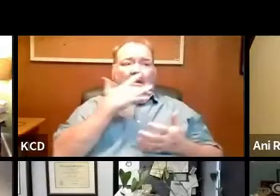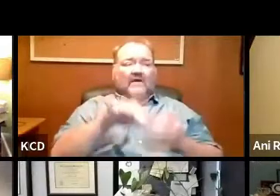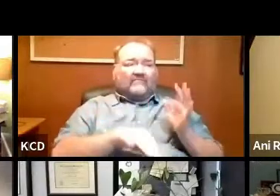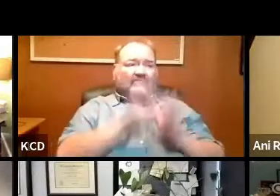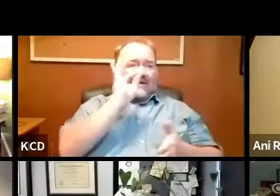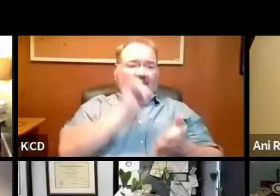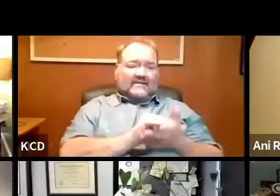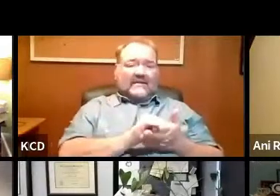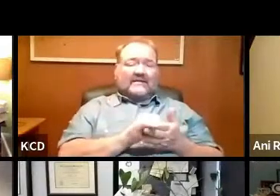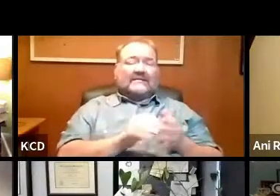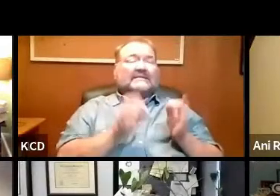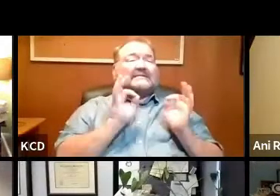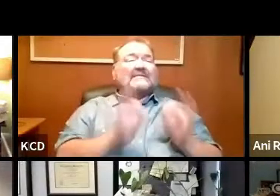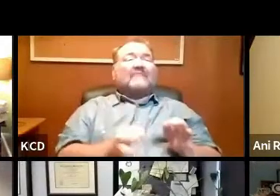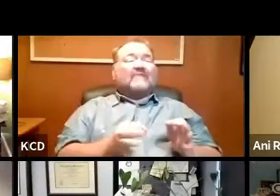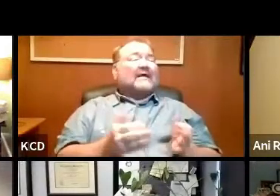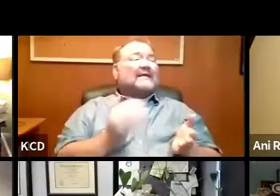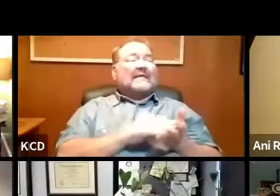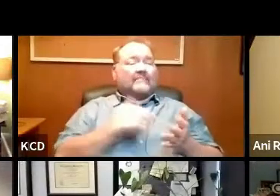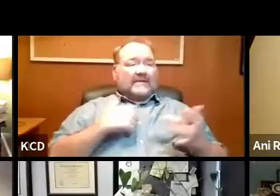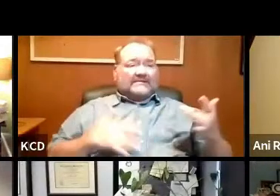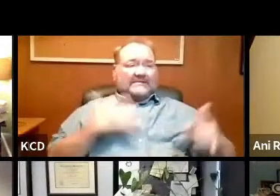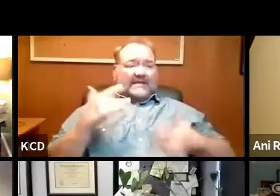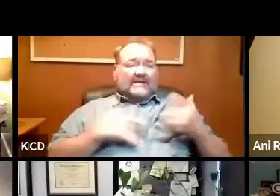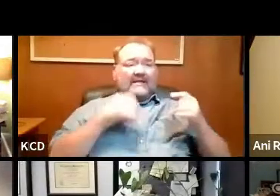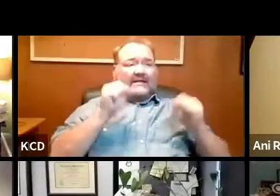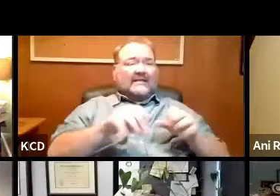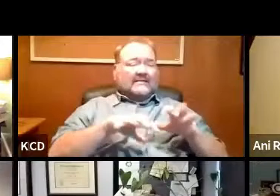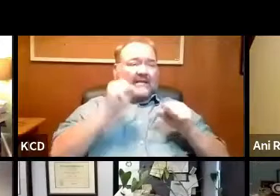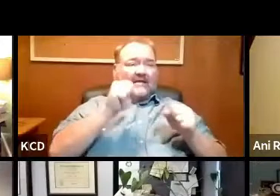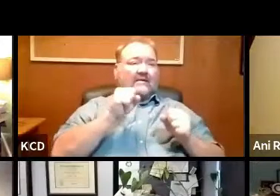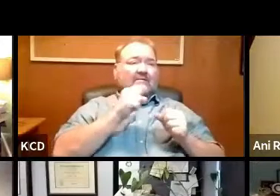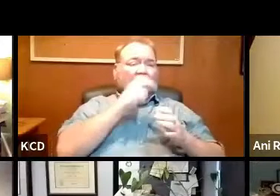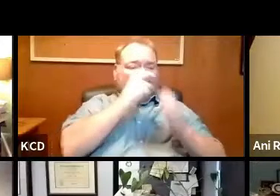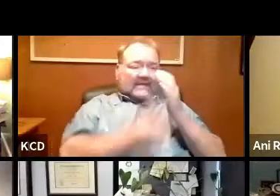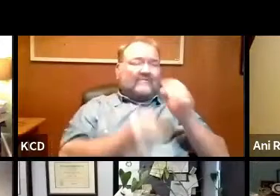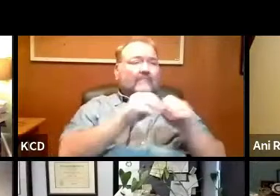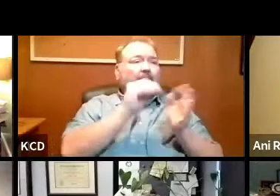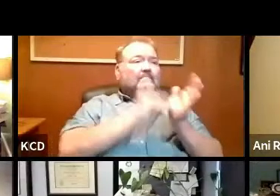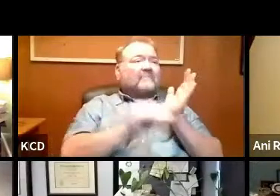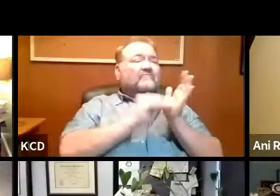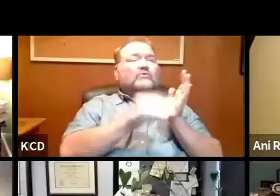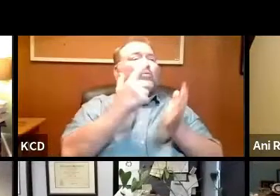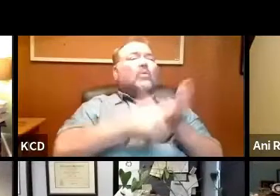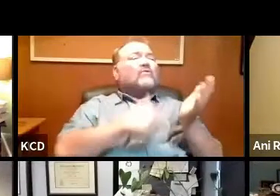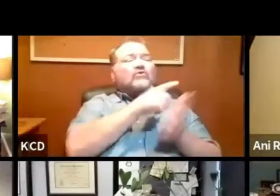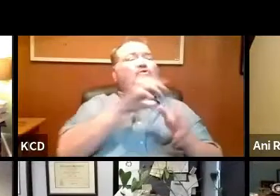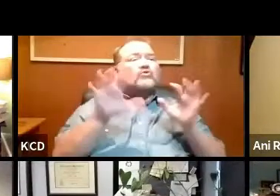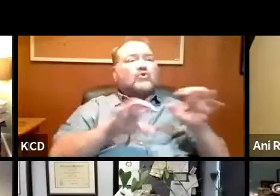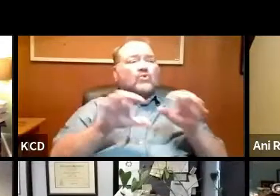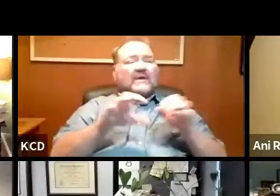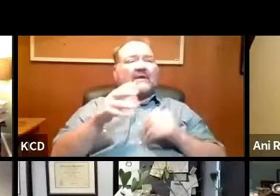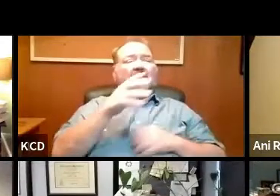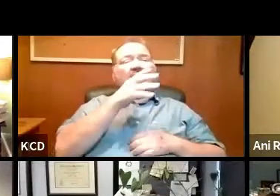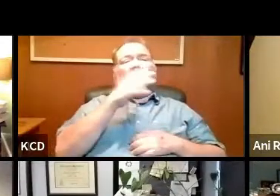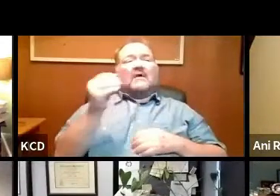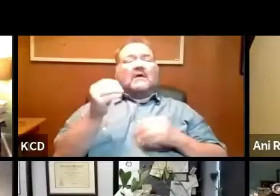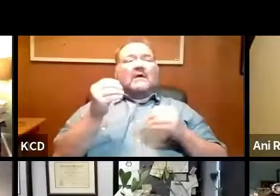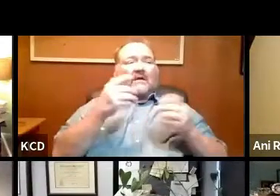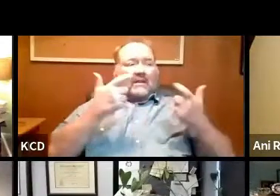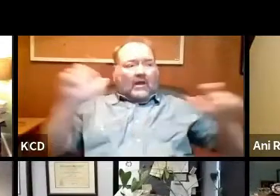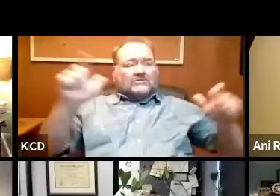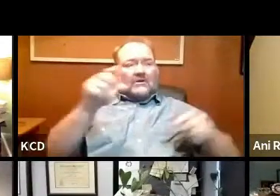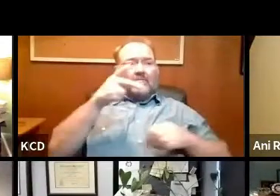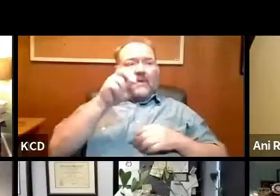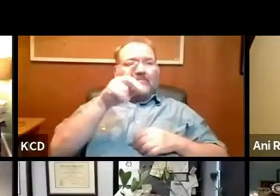that. Definitely, again, I'm excited to be able to take a deeper dive into Memphis and what they're doing, given that they're a larger population, but have also